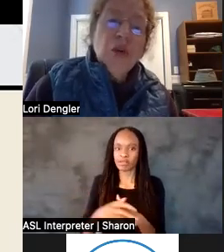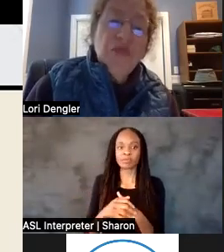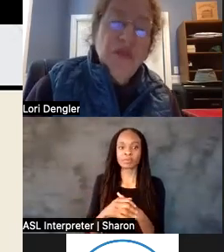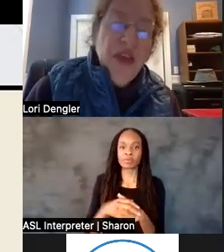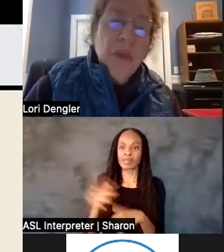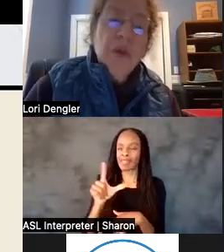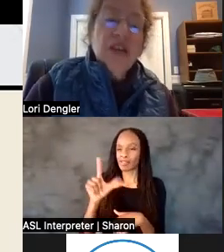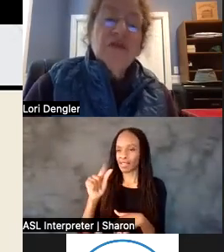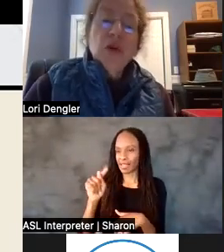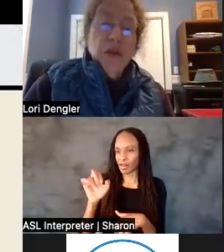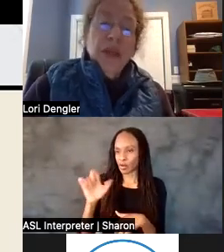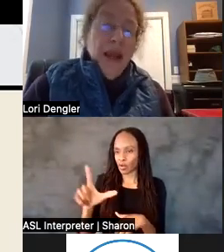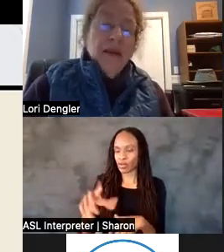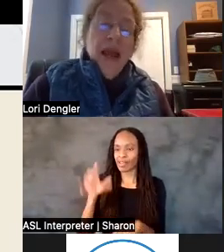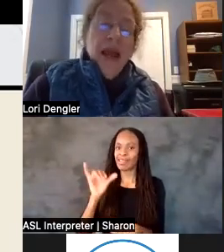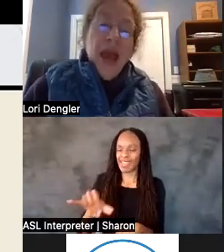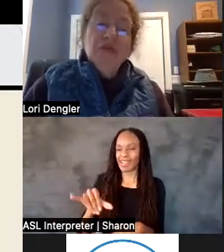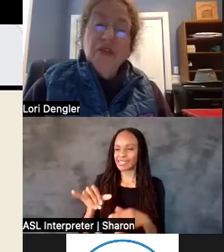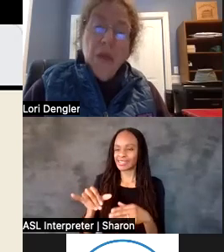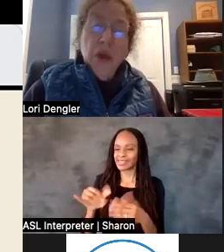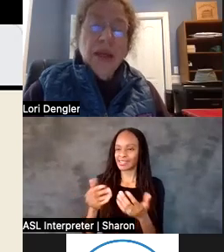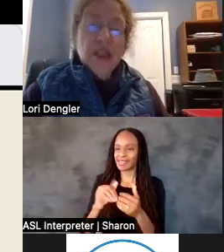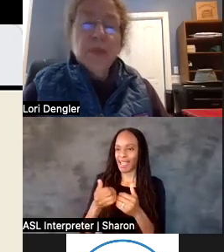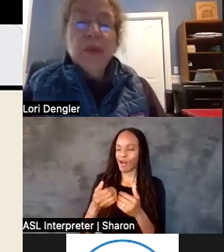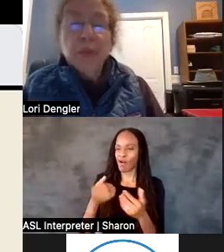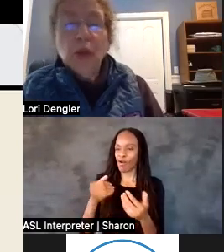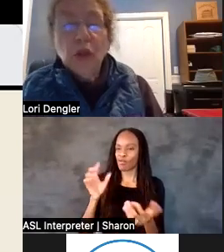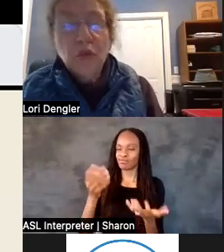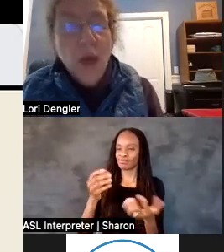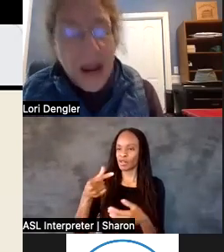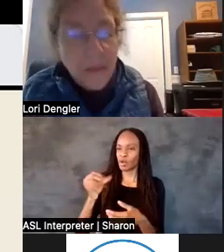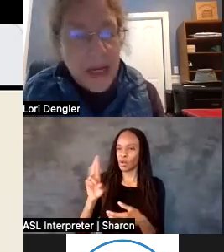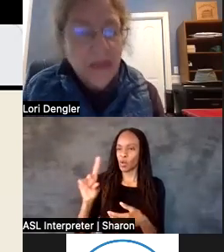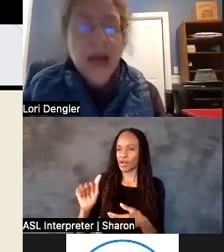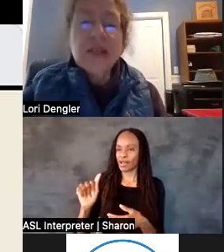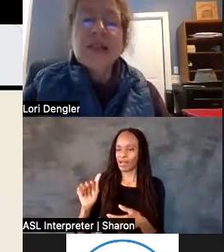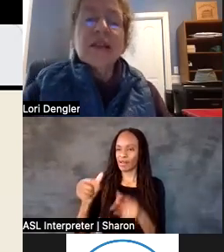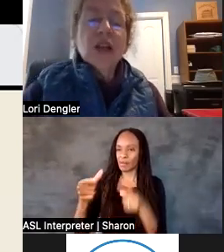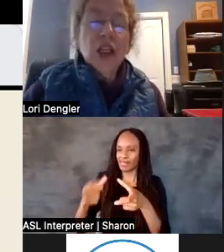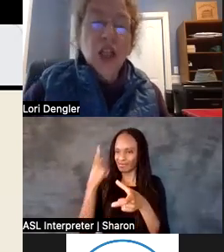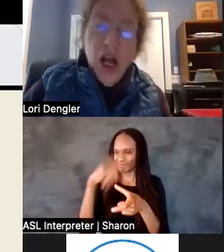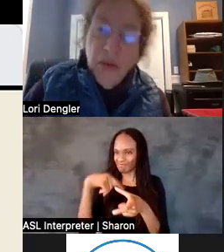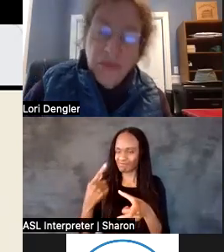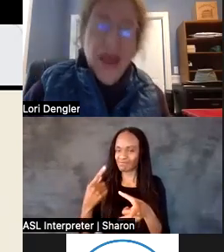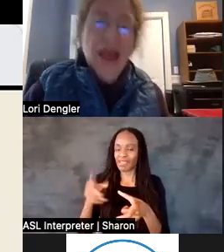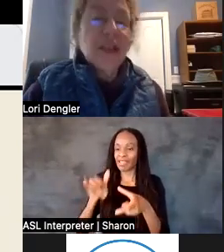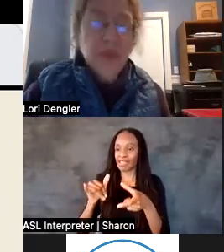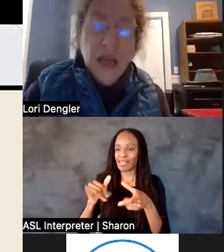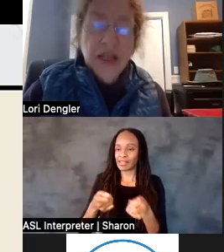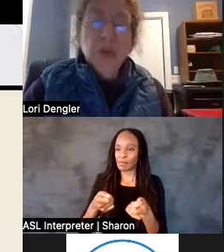That's sort of the fabric of the Gorda plate. And that fabric has been pulled right beneath us along